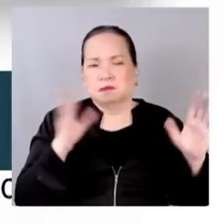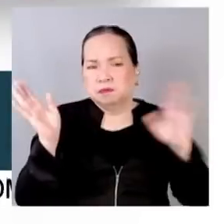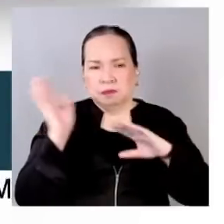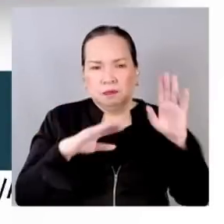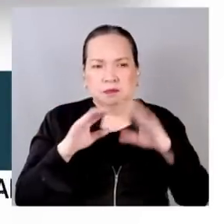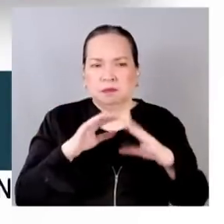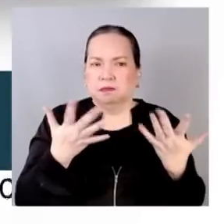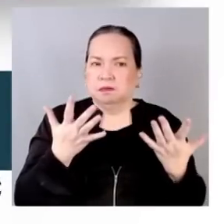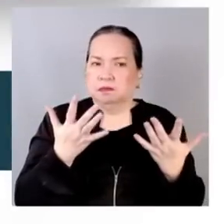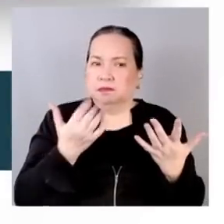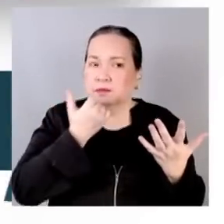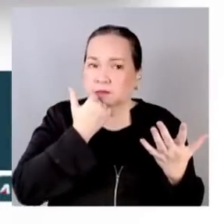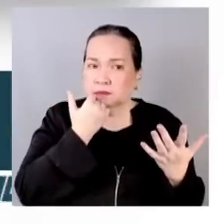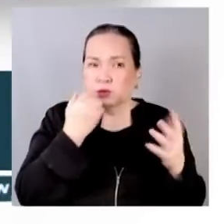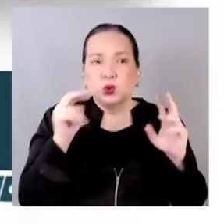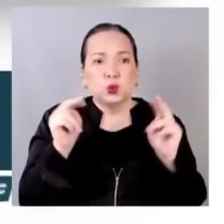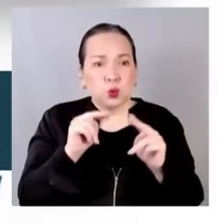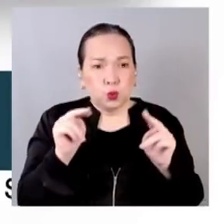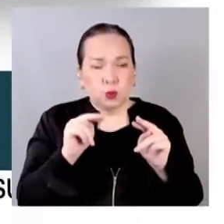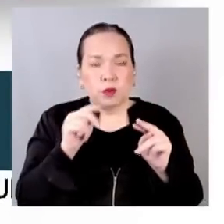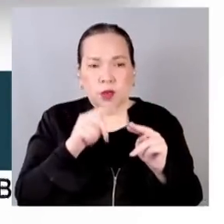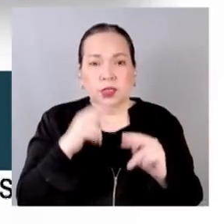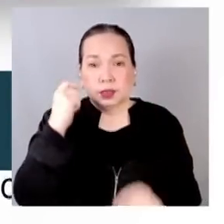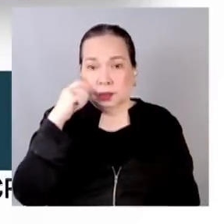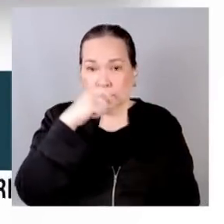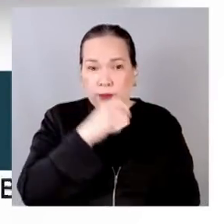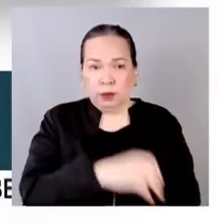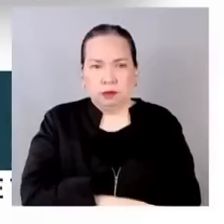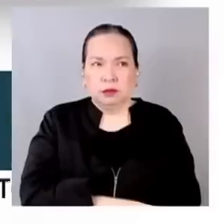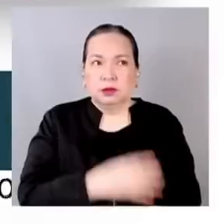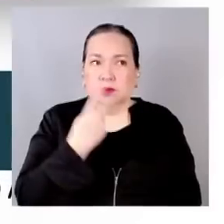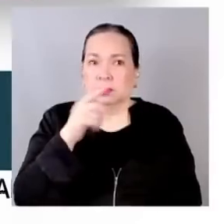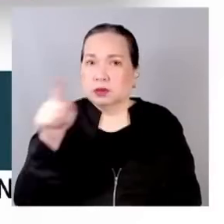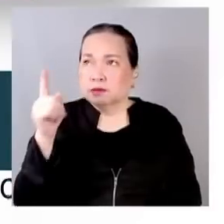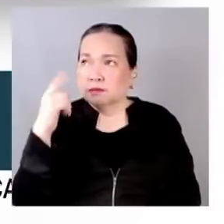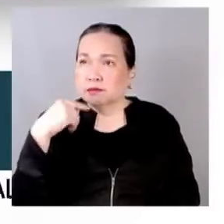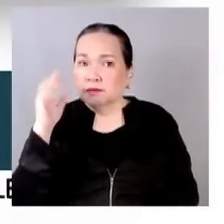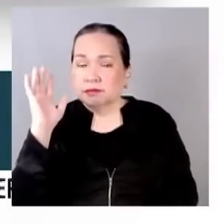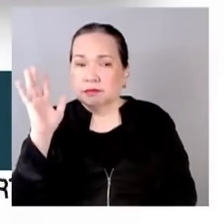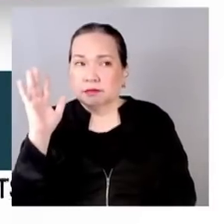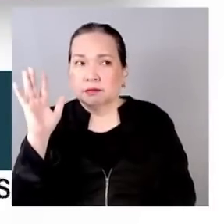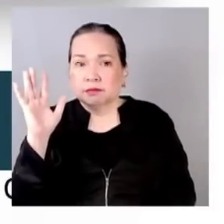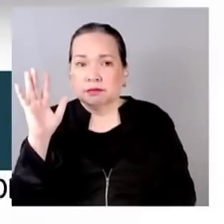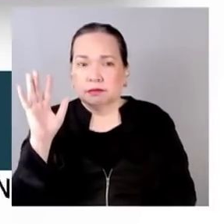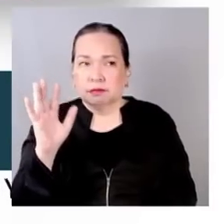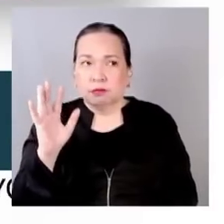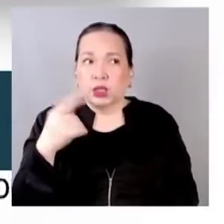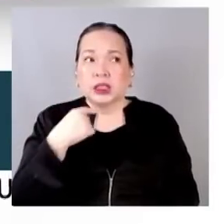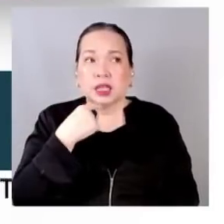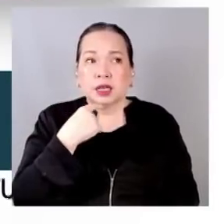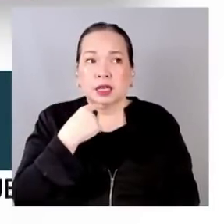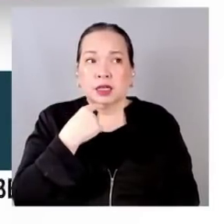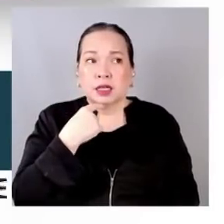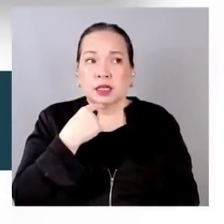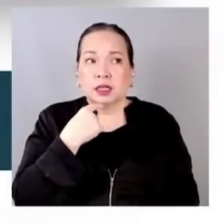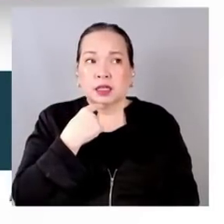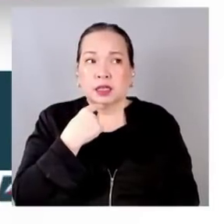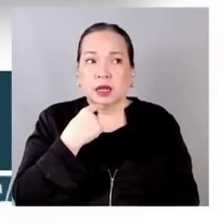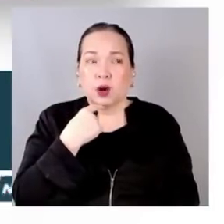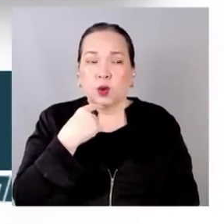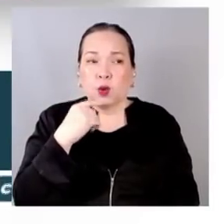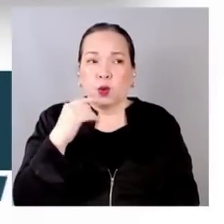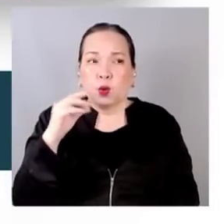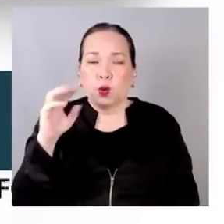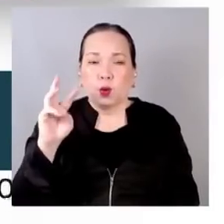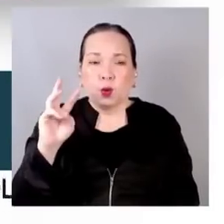tension, normal lang Taiwan. I don't see the relation of the welfare and the